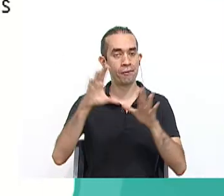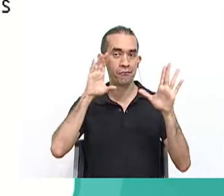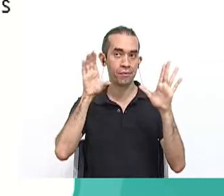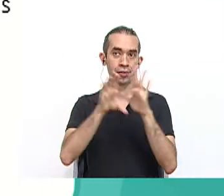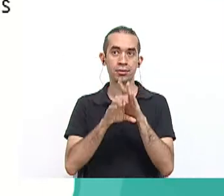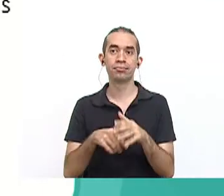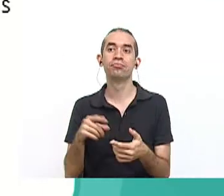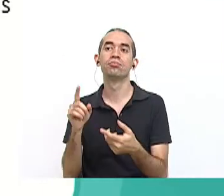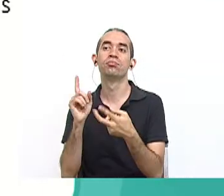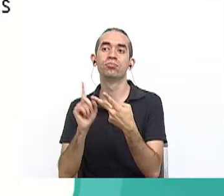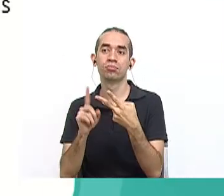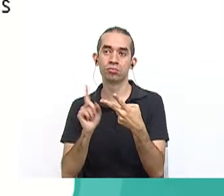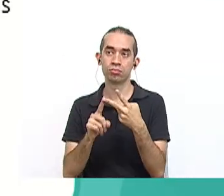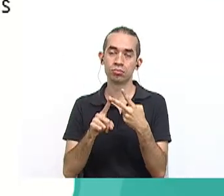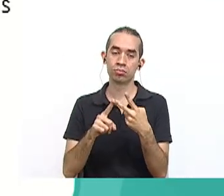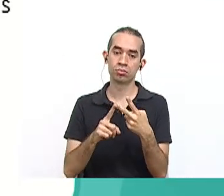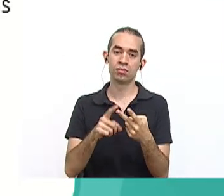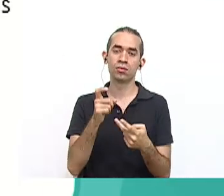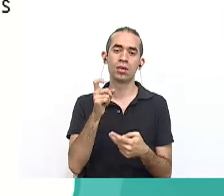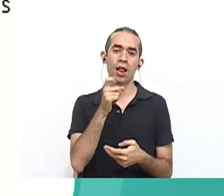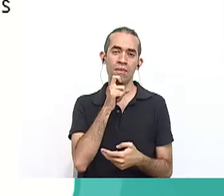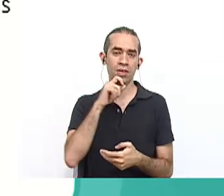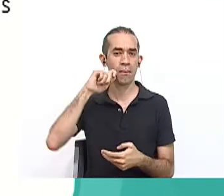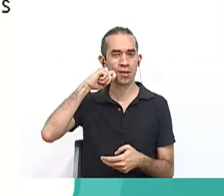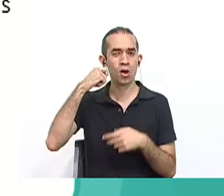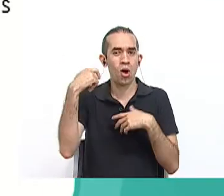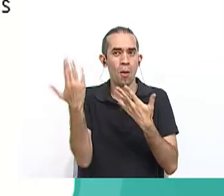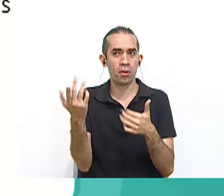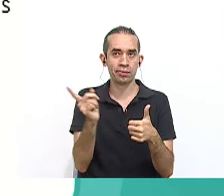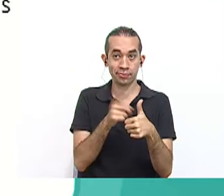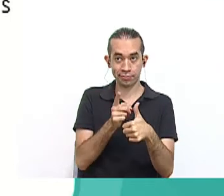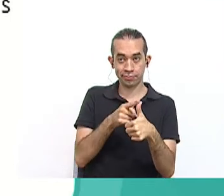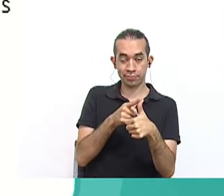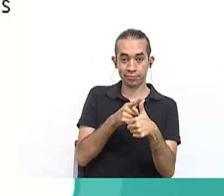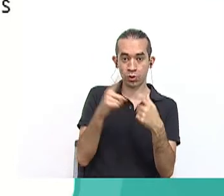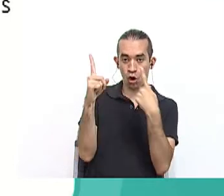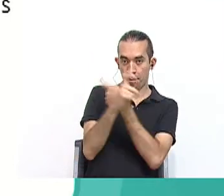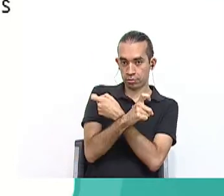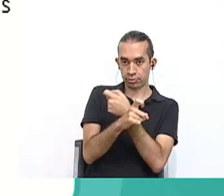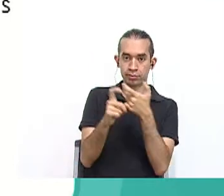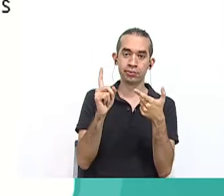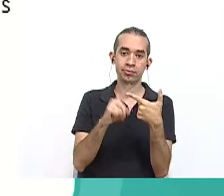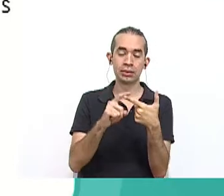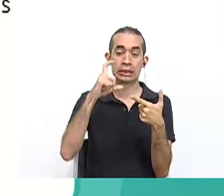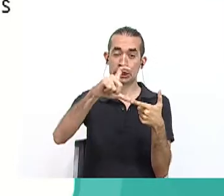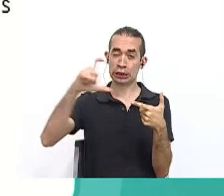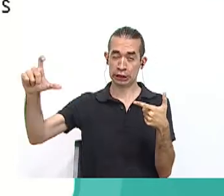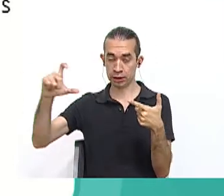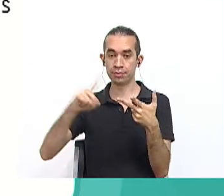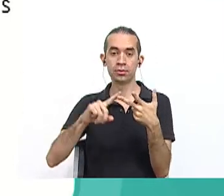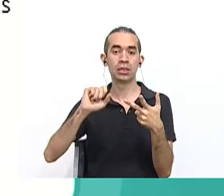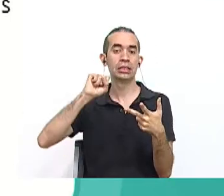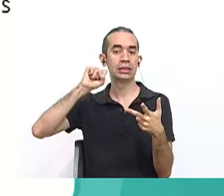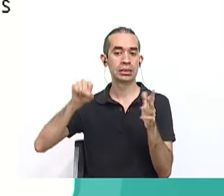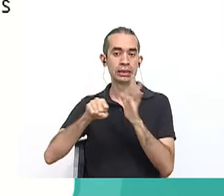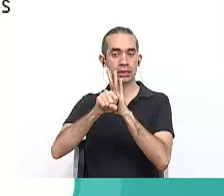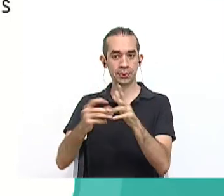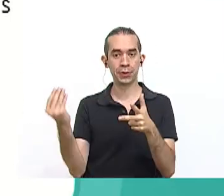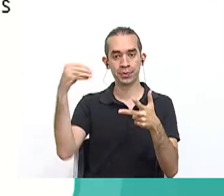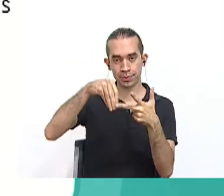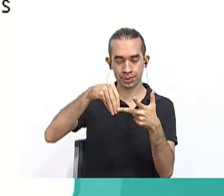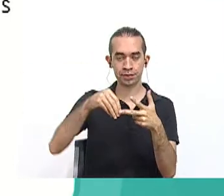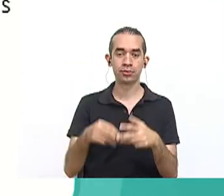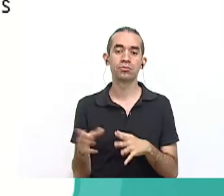by making them complex, using all capital letters, including a symbol. And number 3, if